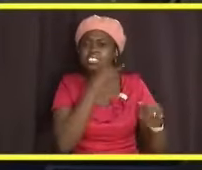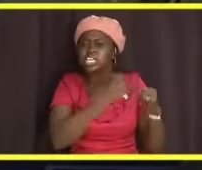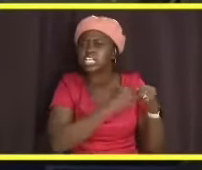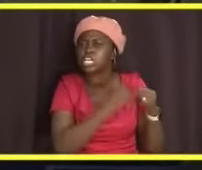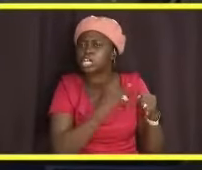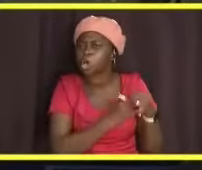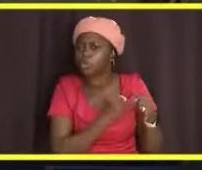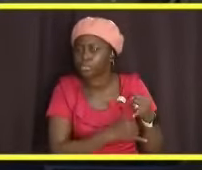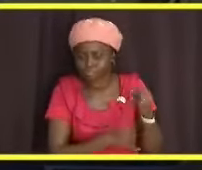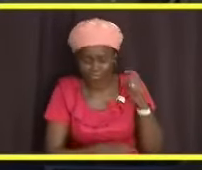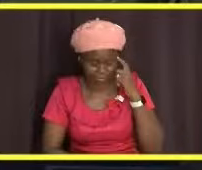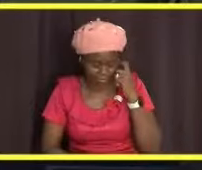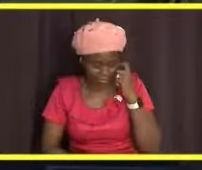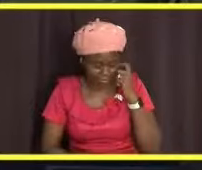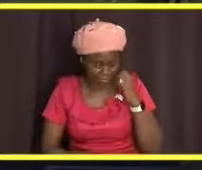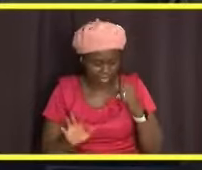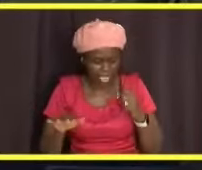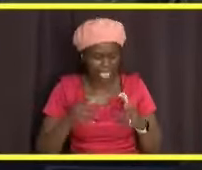And